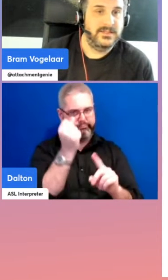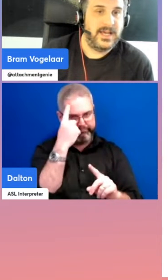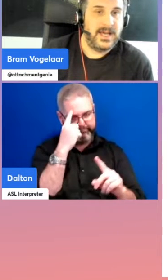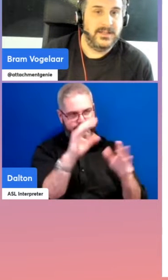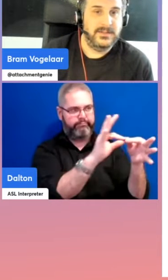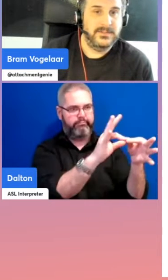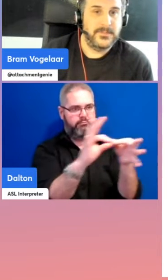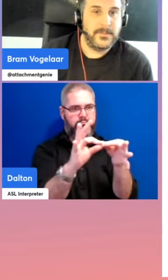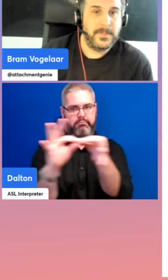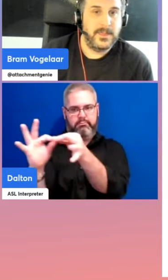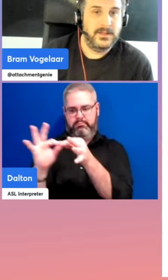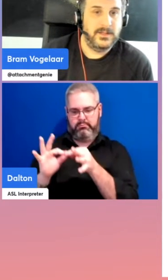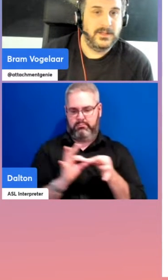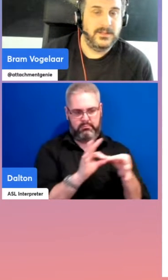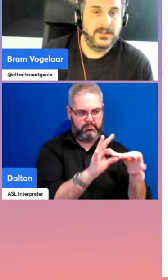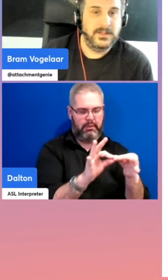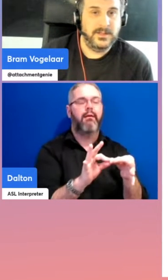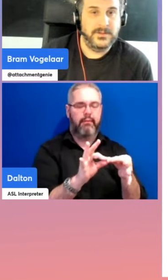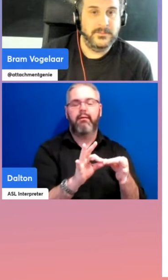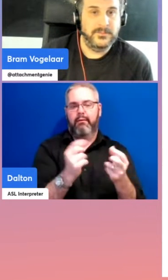you'll need to add